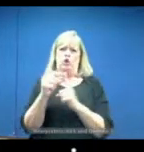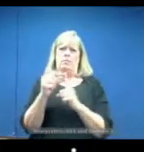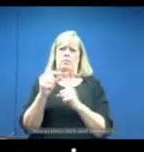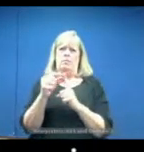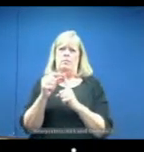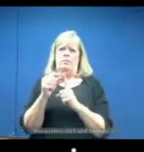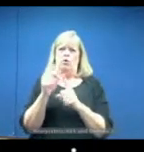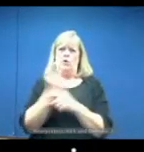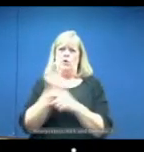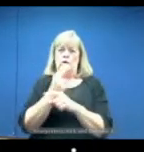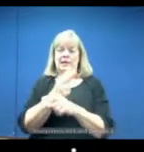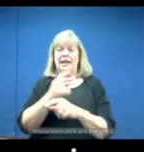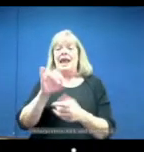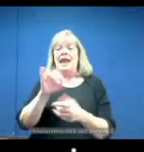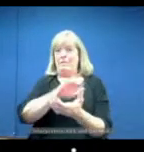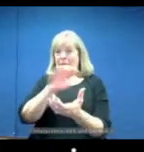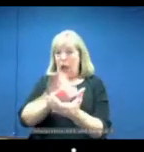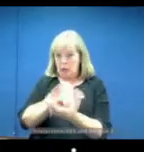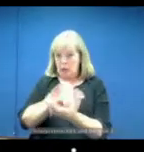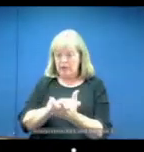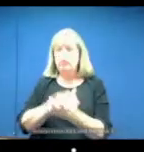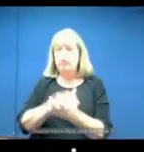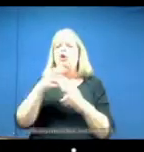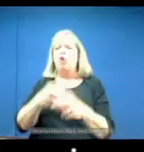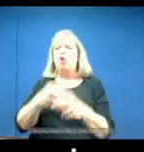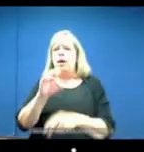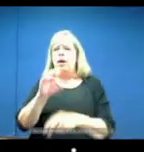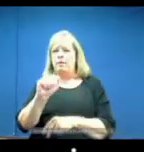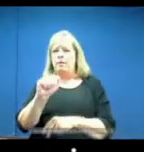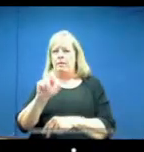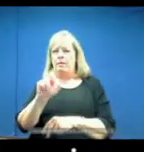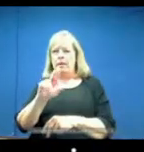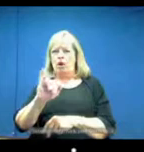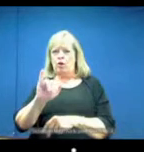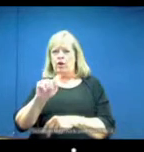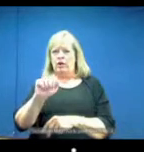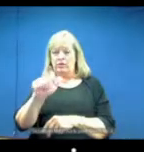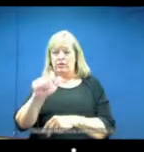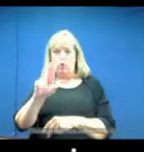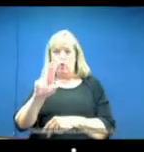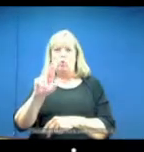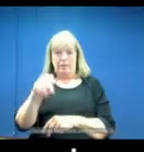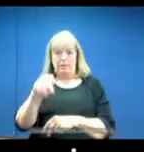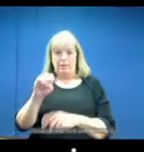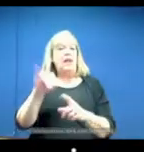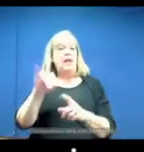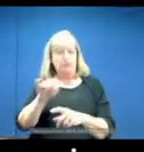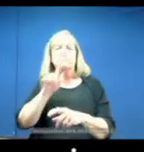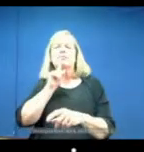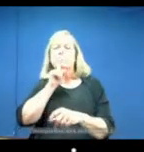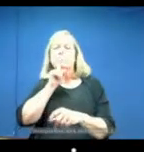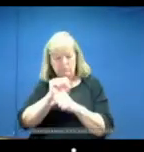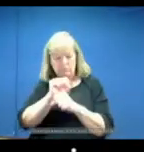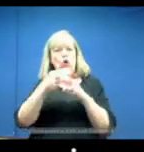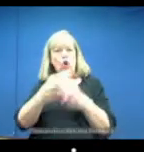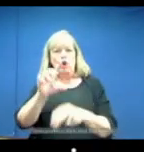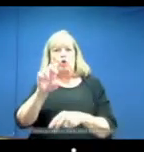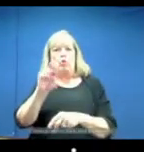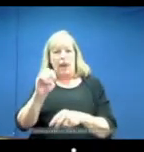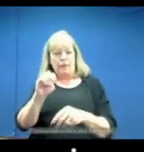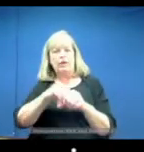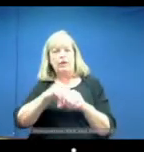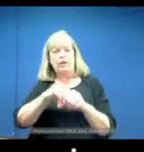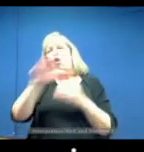jargon? The correct term is marital rape. And as I said, it's a crime in all 50 states and the District of Columbia. It's just what you have to